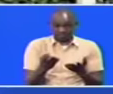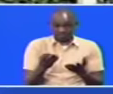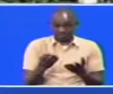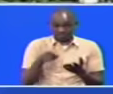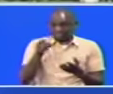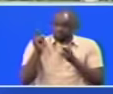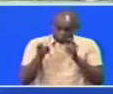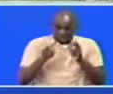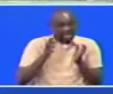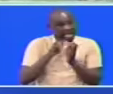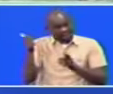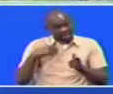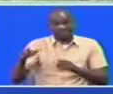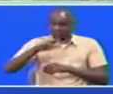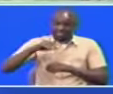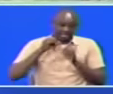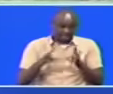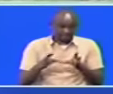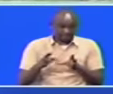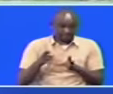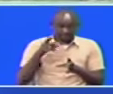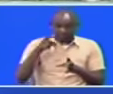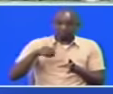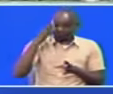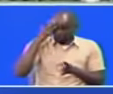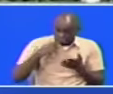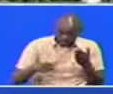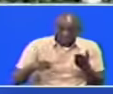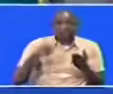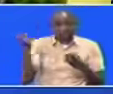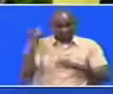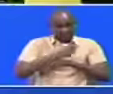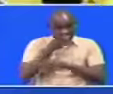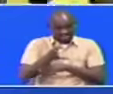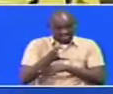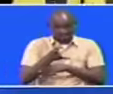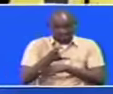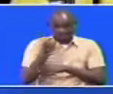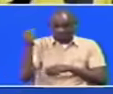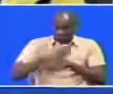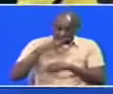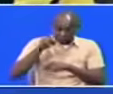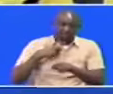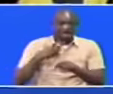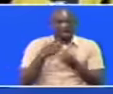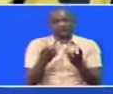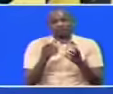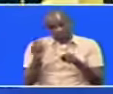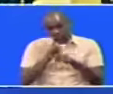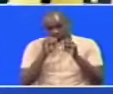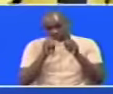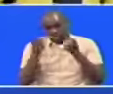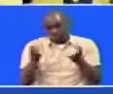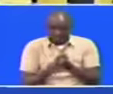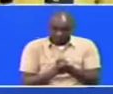which is not normally in other teams, because they know they are here for 5 days, and these 5 days I've seen a transformation. We are on day four right